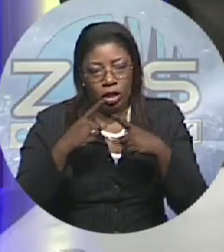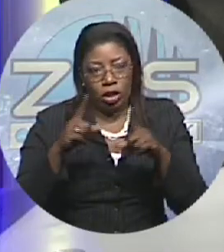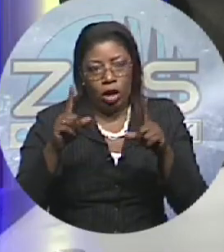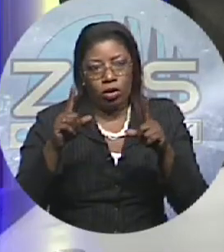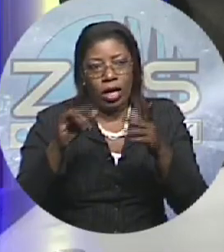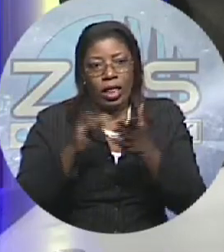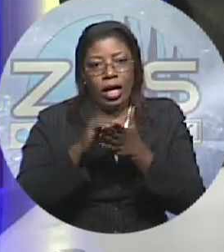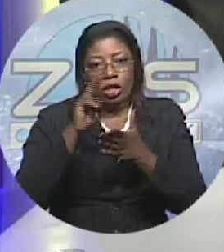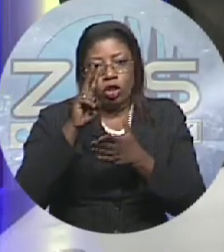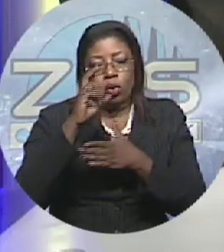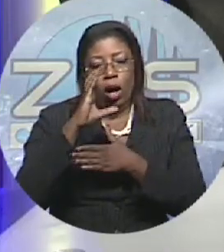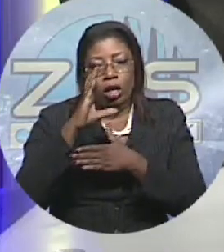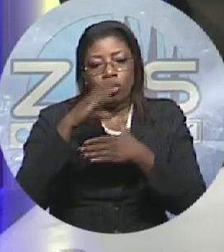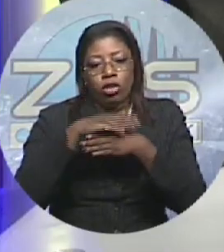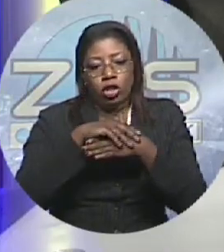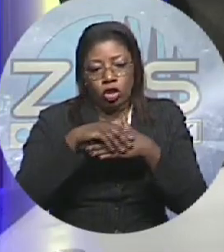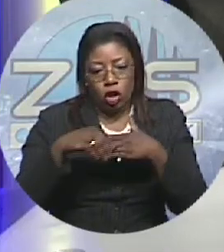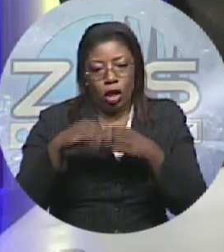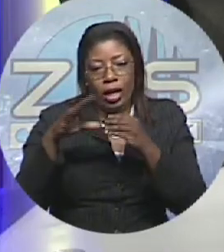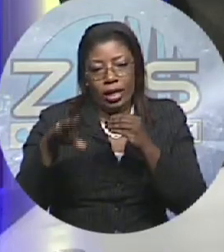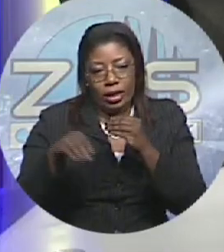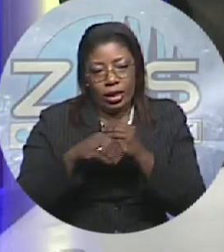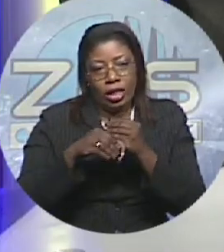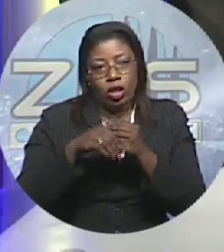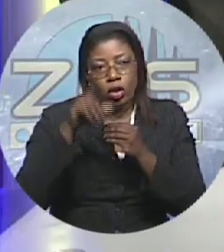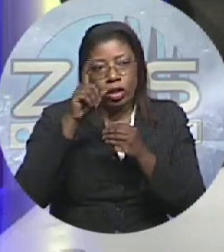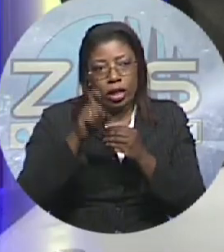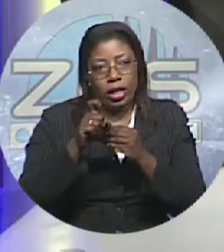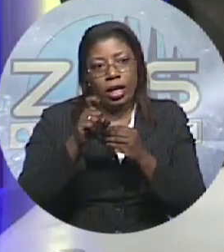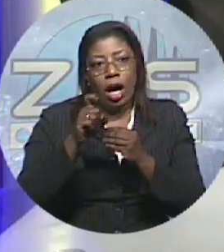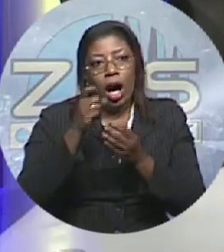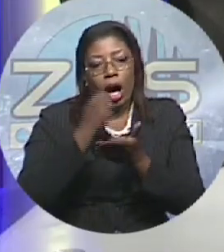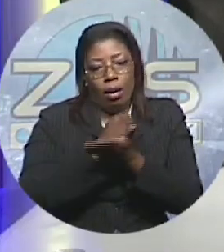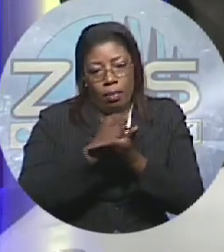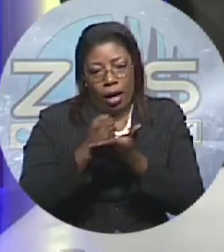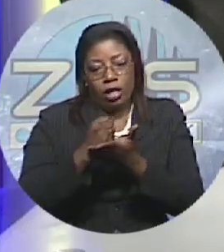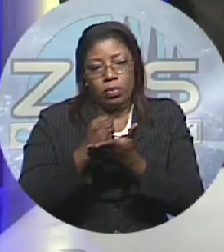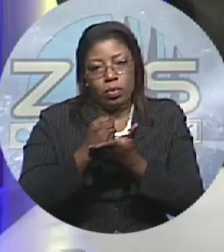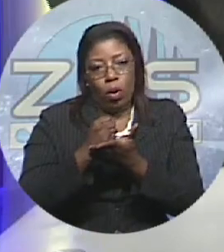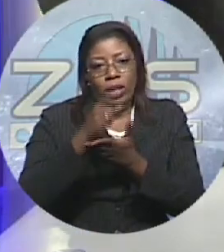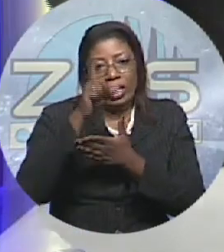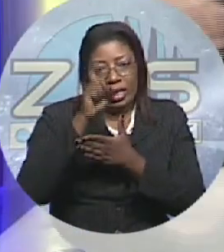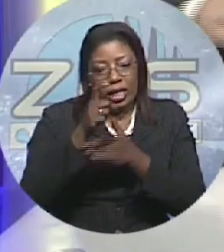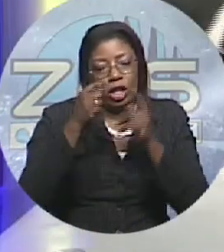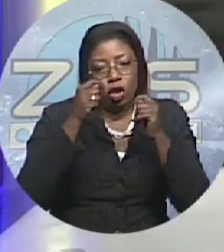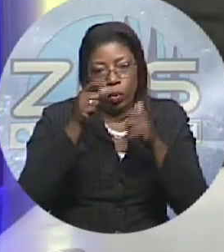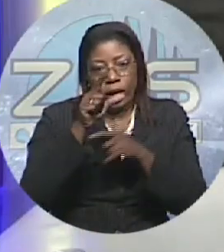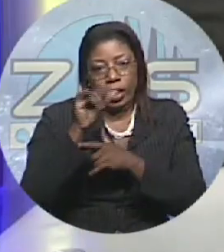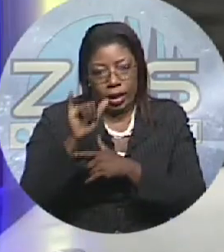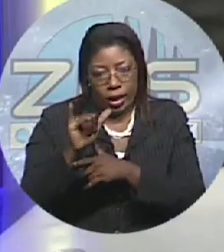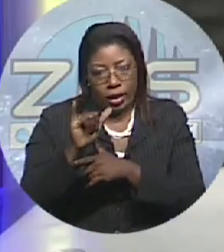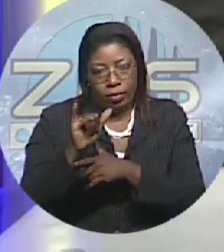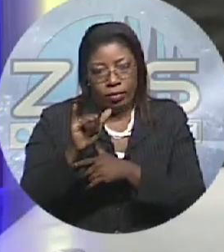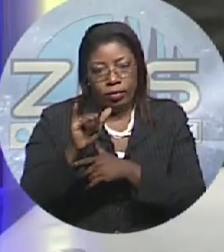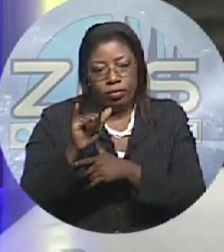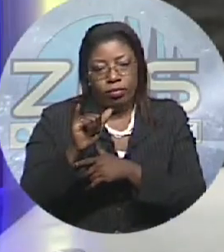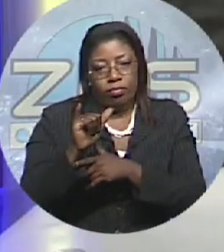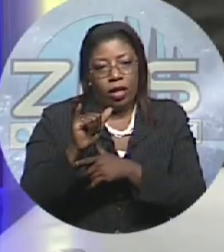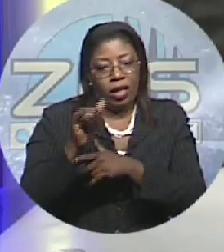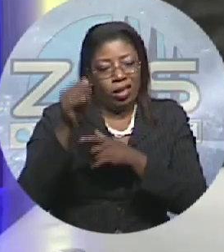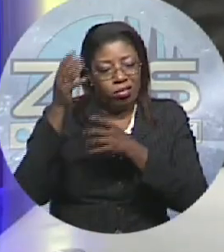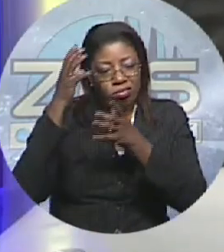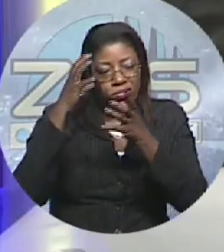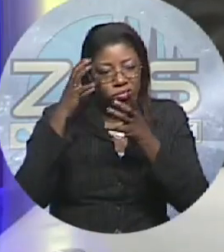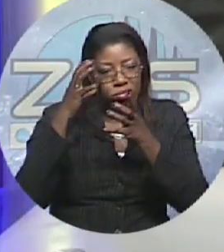a $200 fee will be attached to people needing a passport right away. Our Janine Noel Ferguson tells us that there were mixed views today at